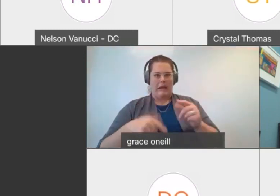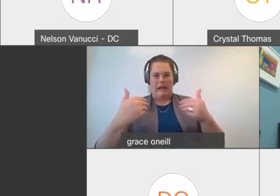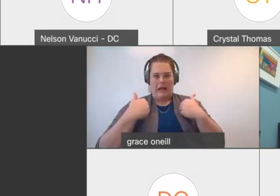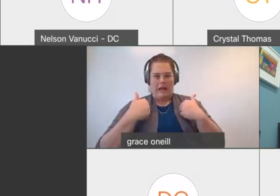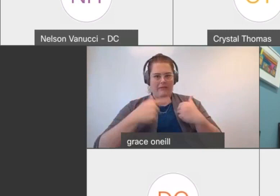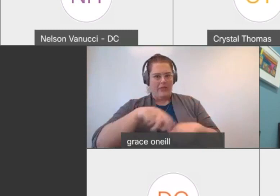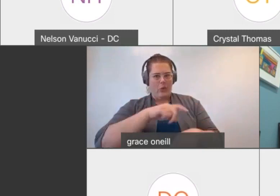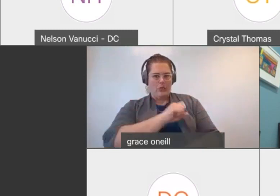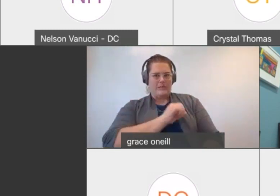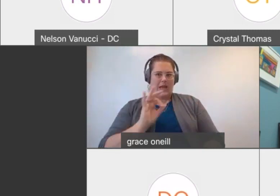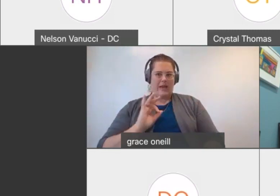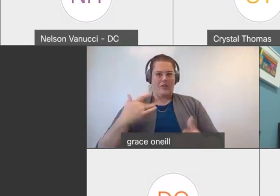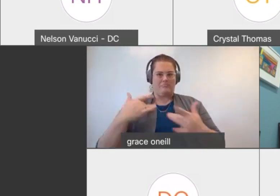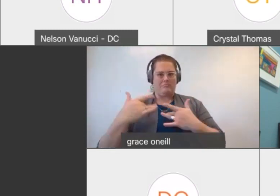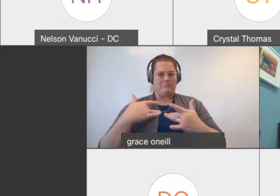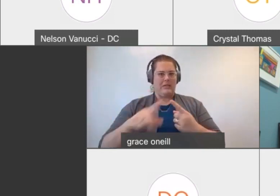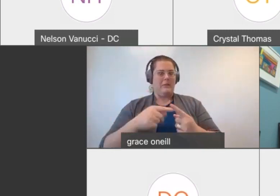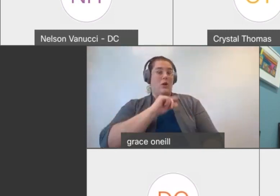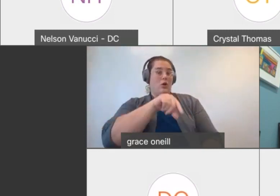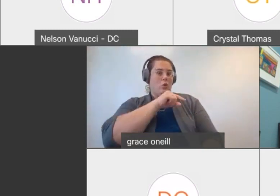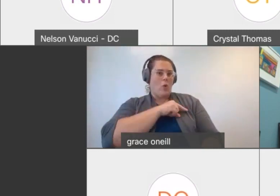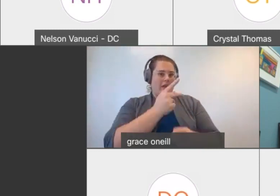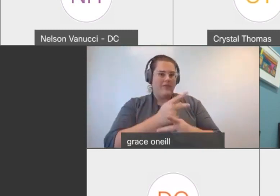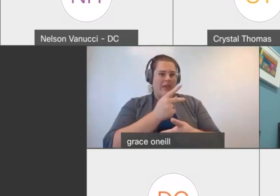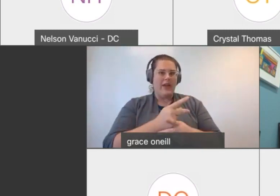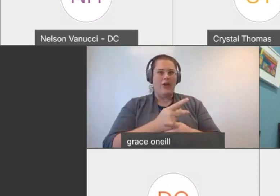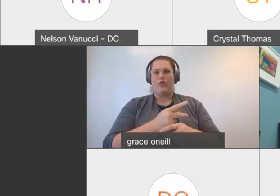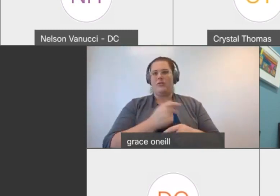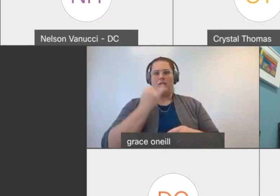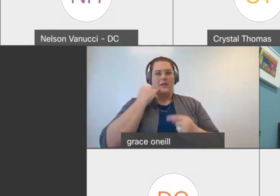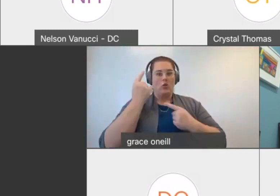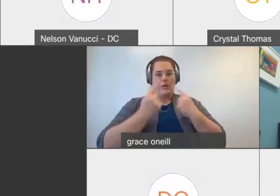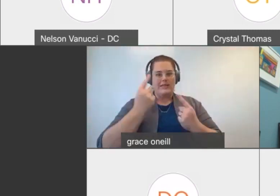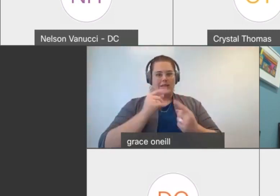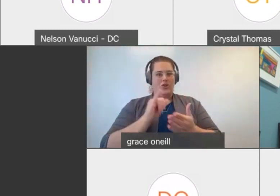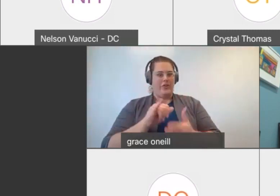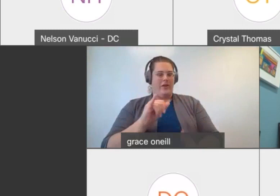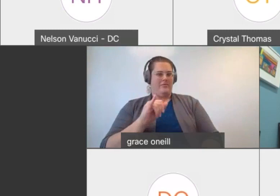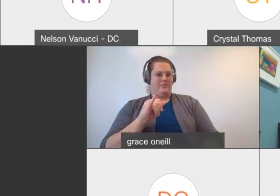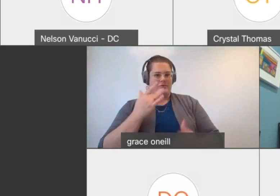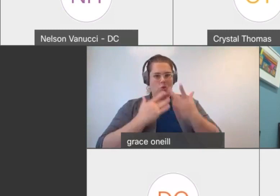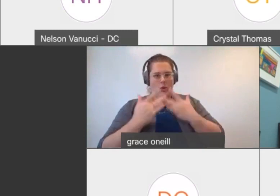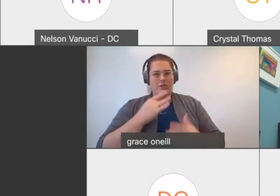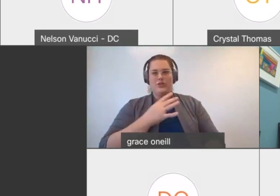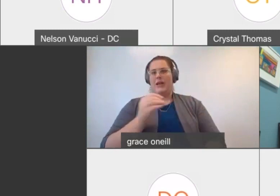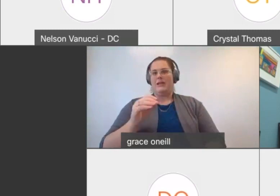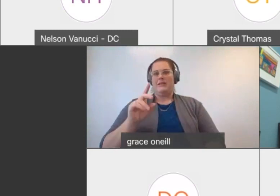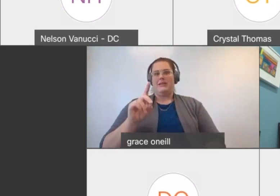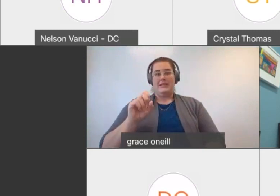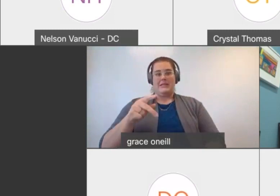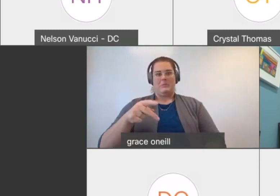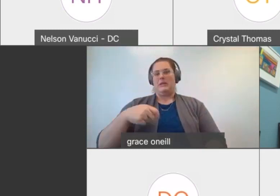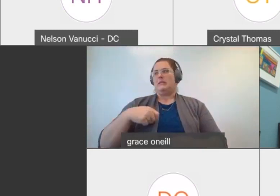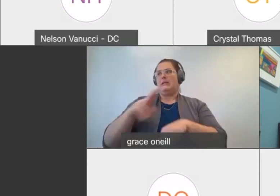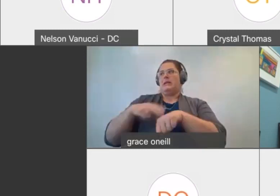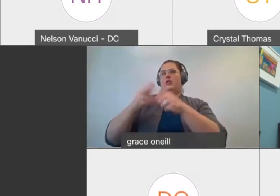of care given the number of staff that will be lost. This, coupled with the nationwide DSP shortage, provides great concern. We've submitted